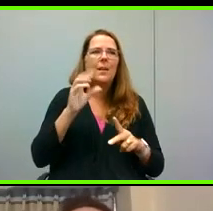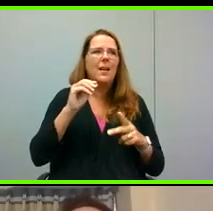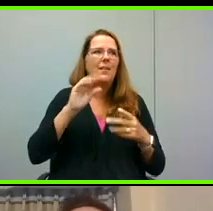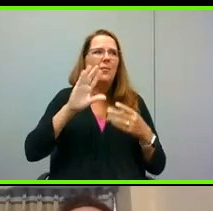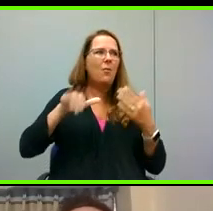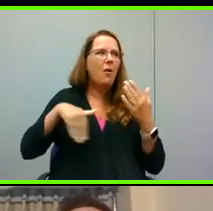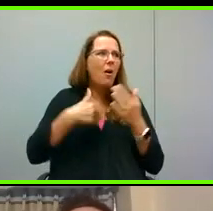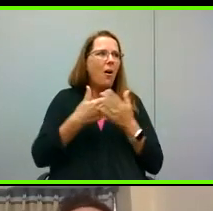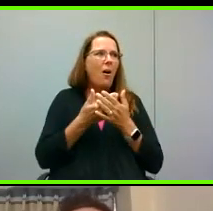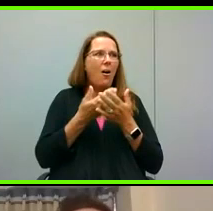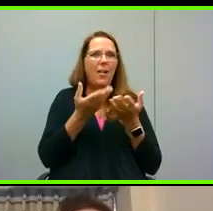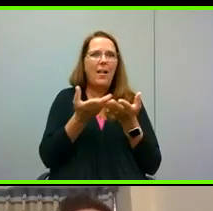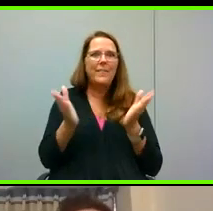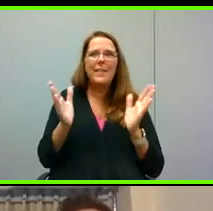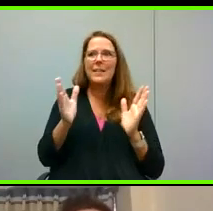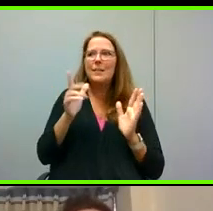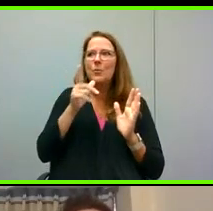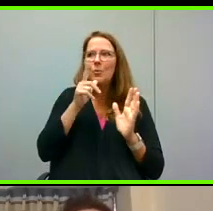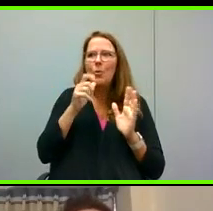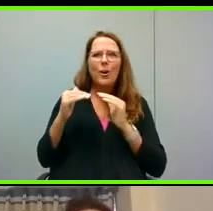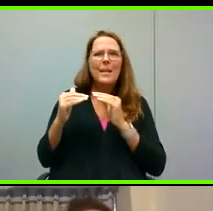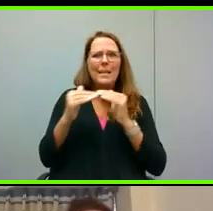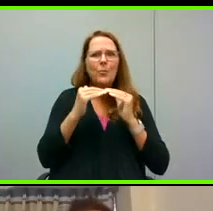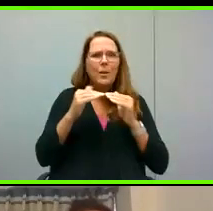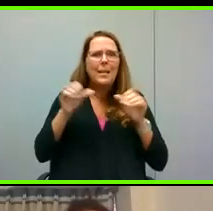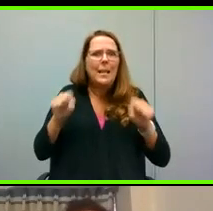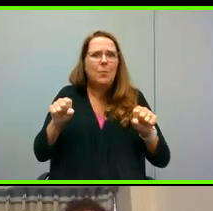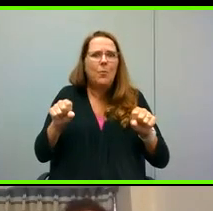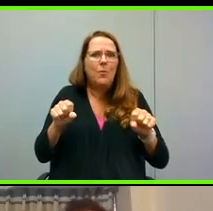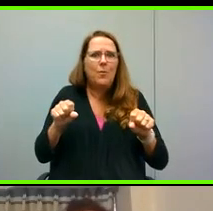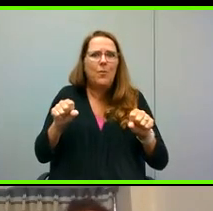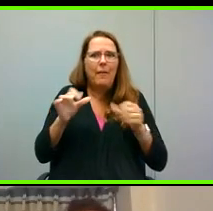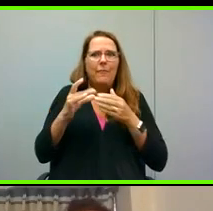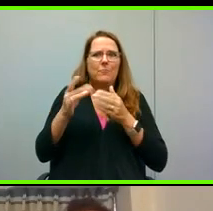as capable. And this was my first